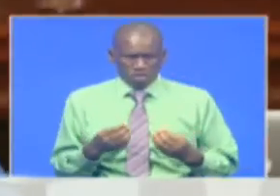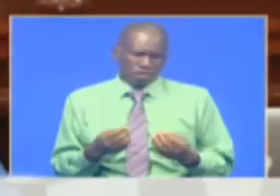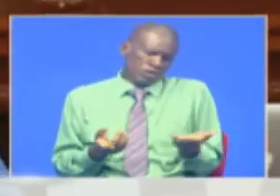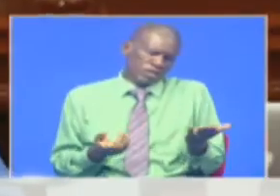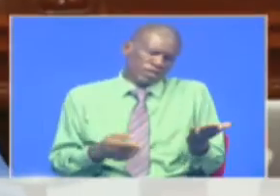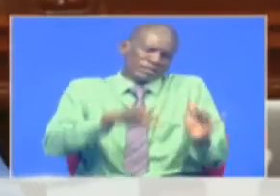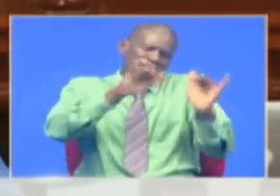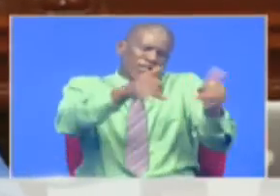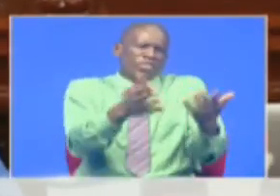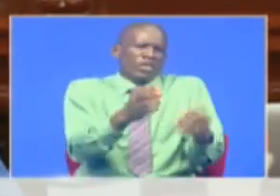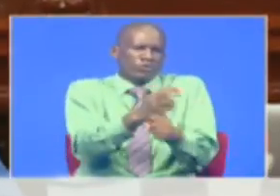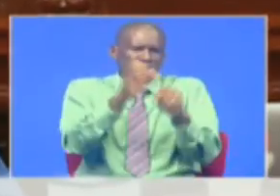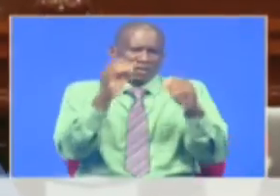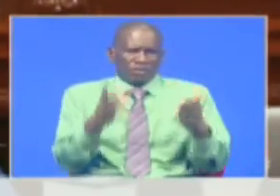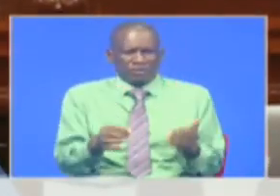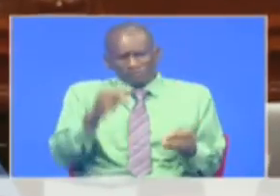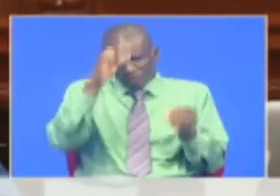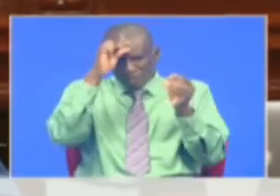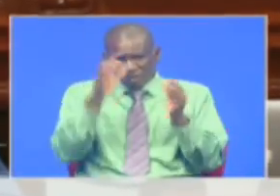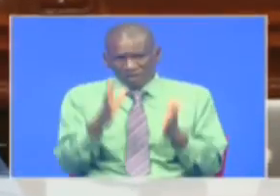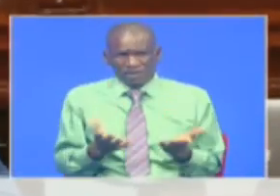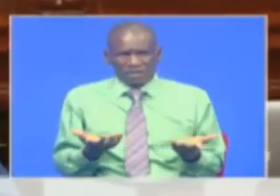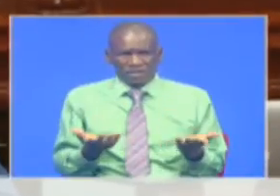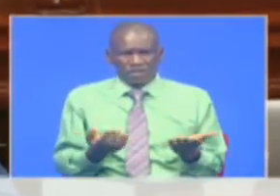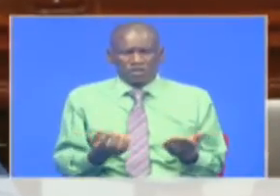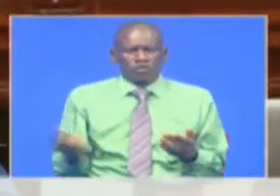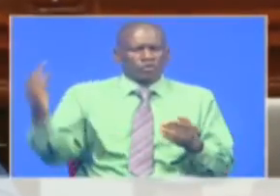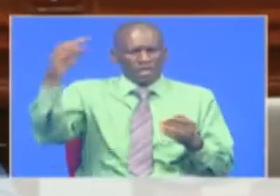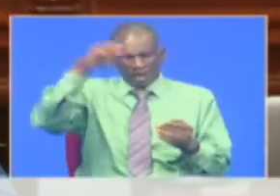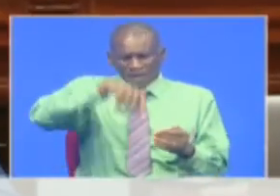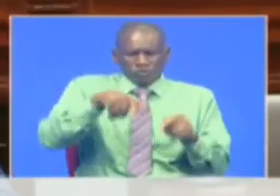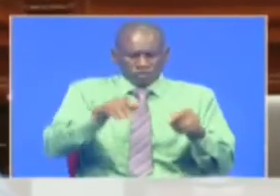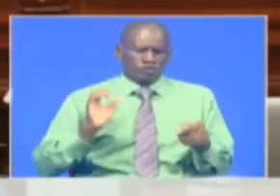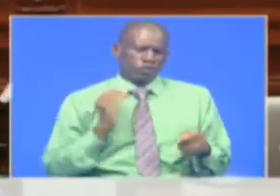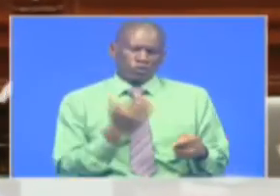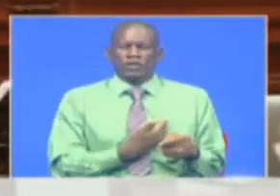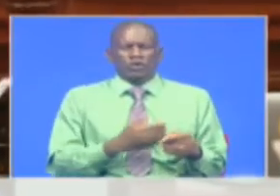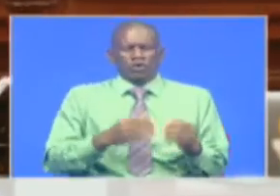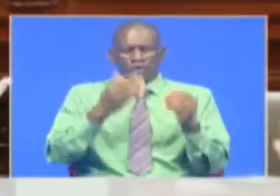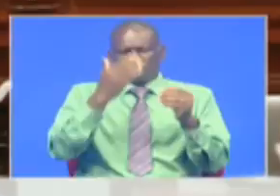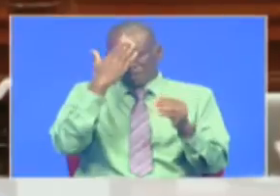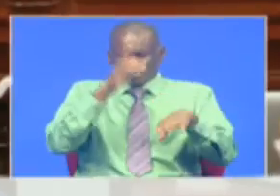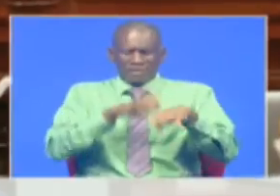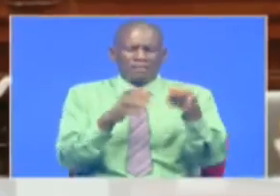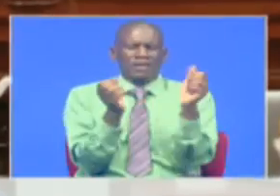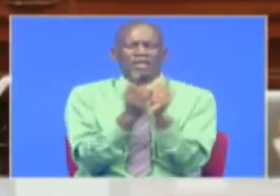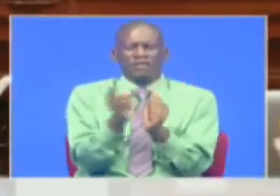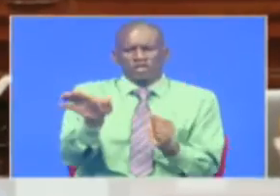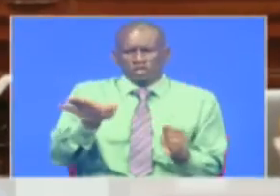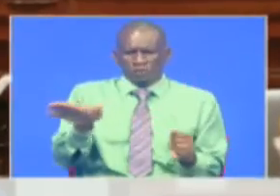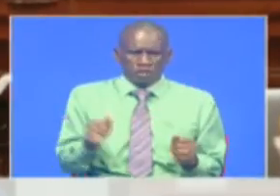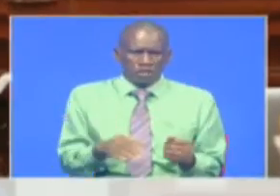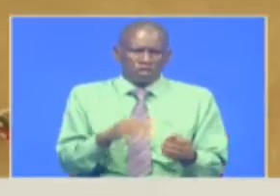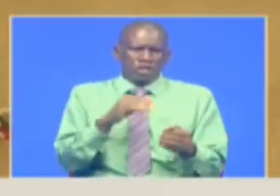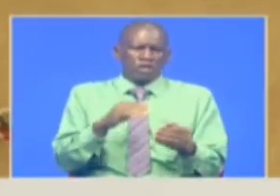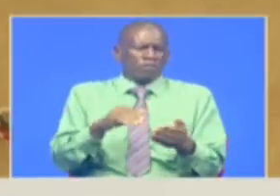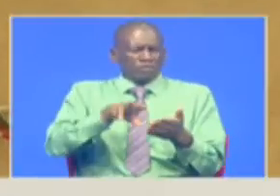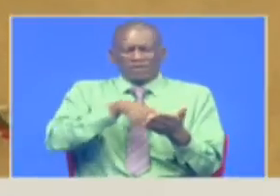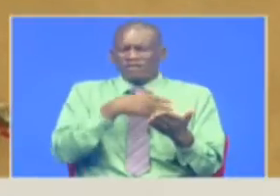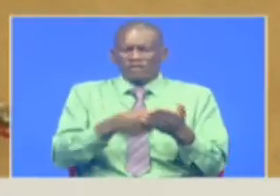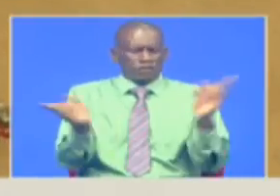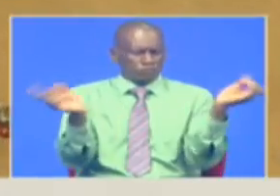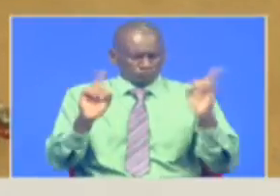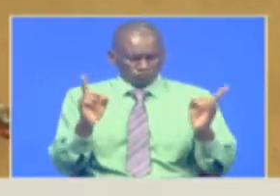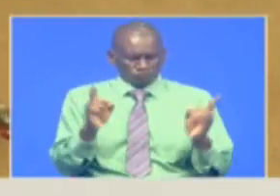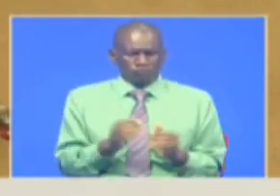The governor appears before this committee on Monday at 11 a.m. without fail. Leila